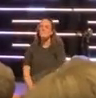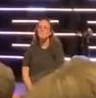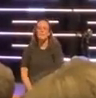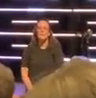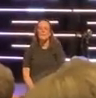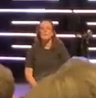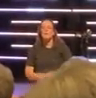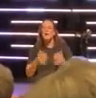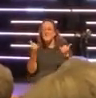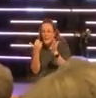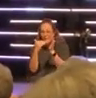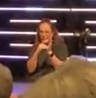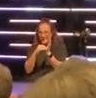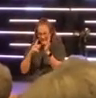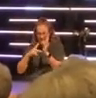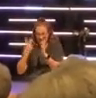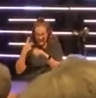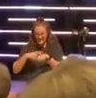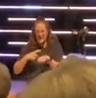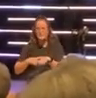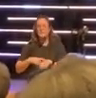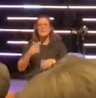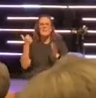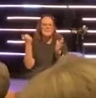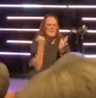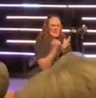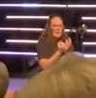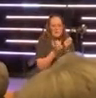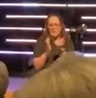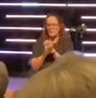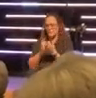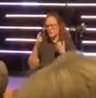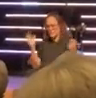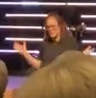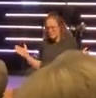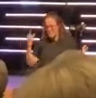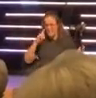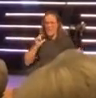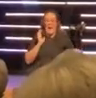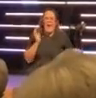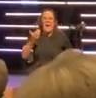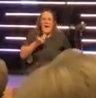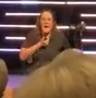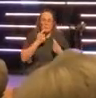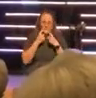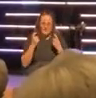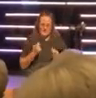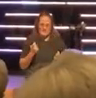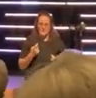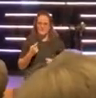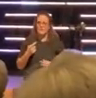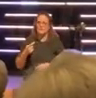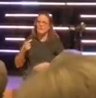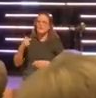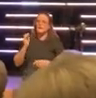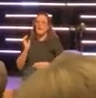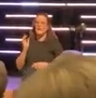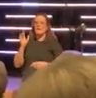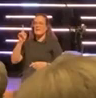And now again, "He was pierced for our transgression. He was crushed for